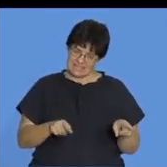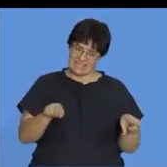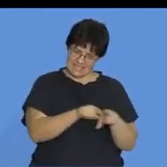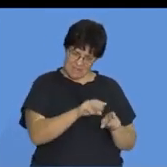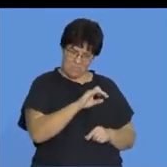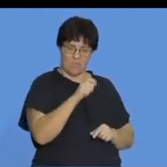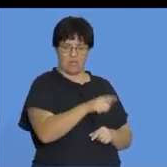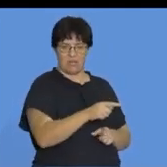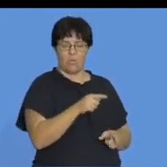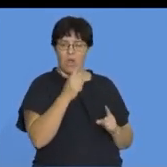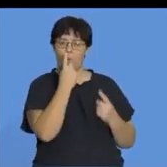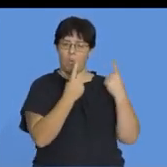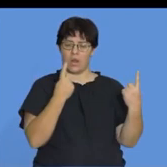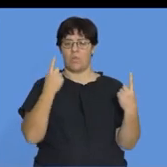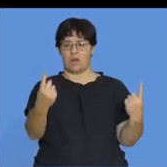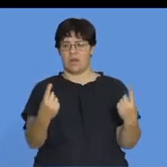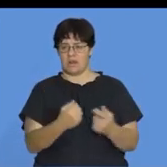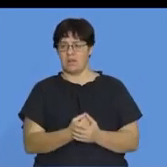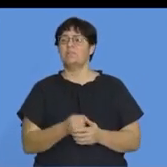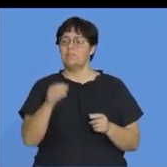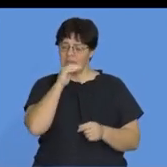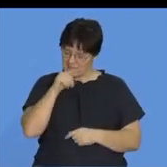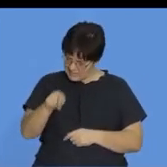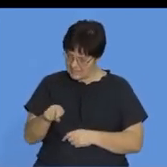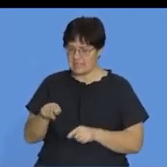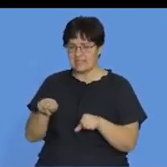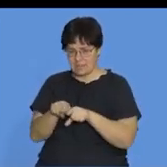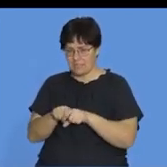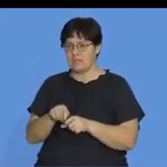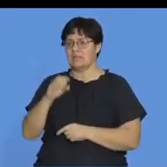the same number of moles, because it's 1:1, is equals to